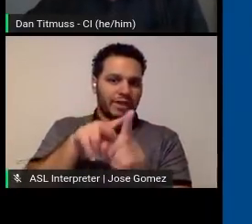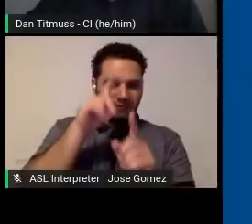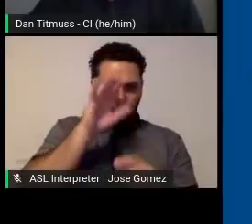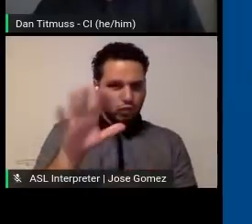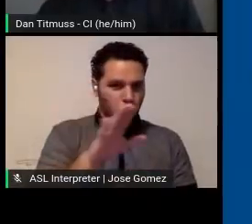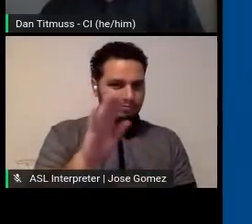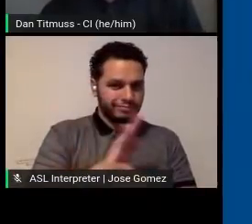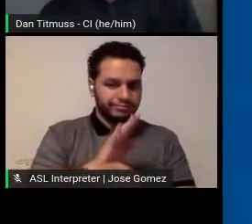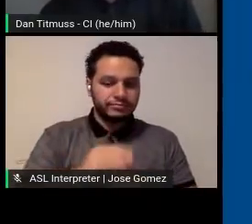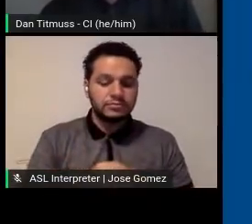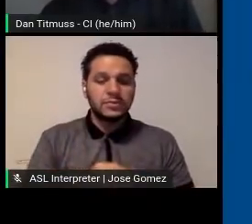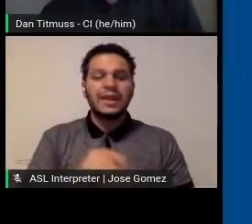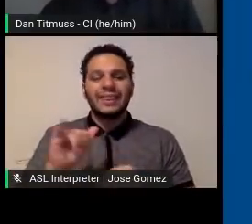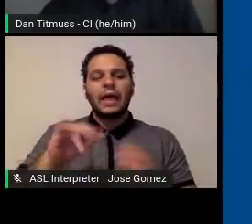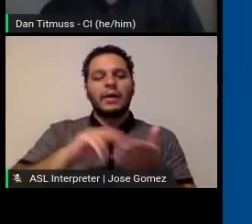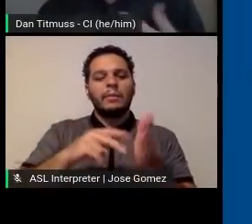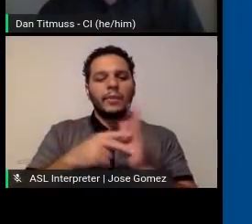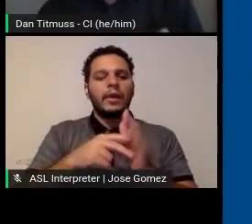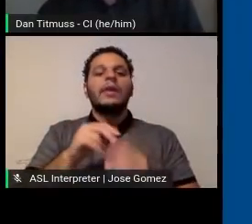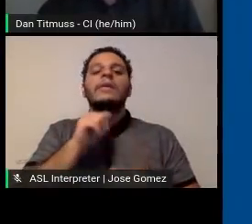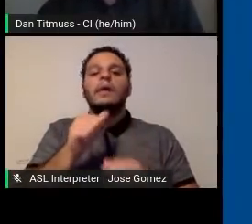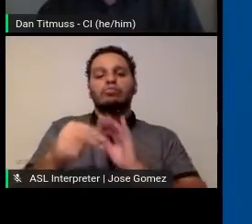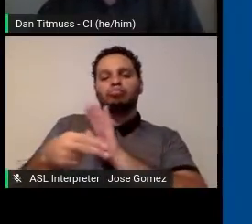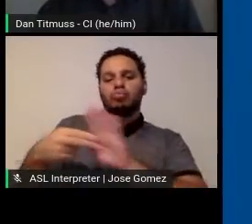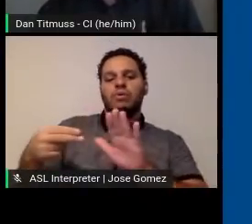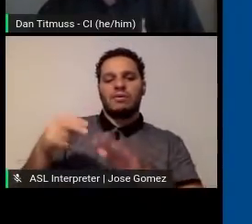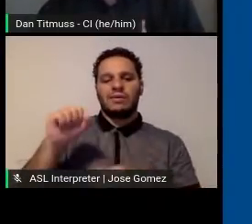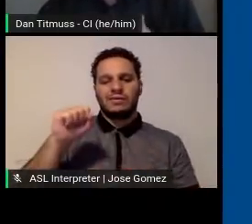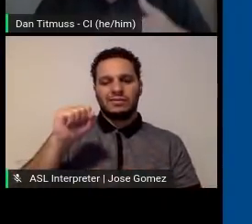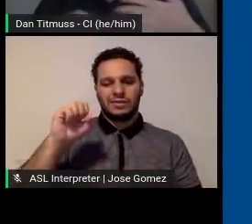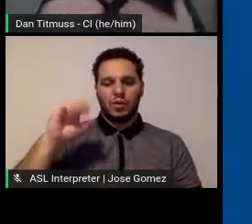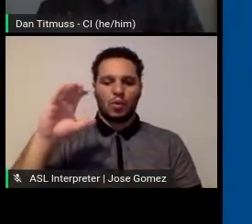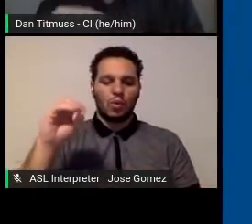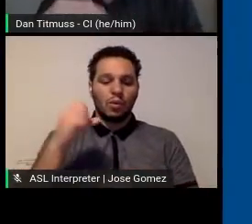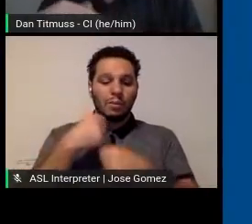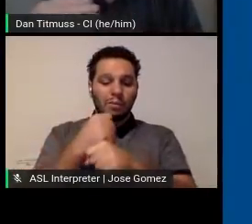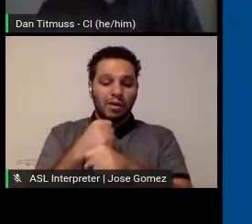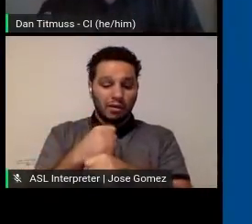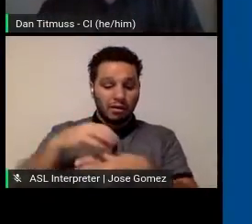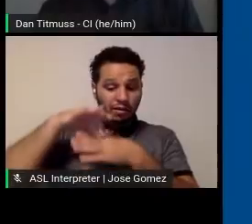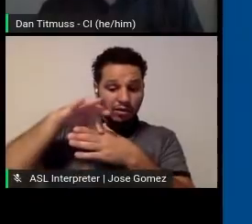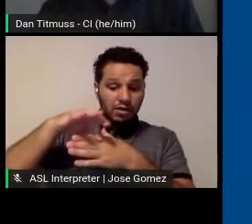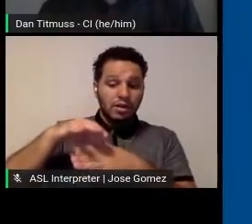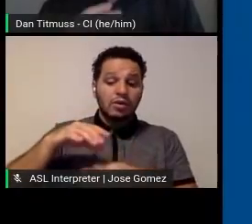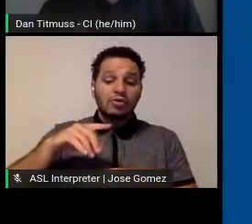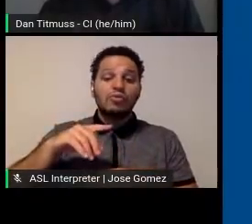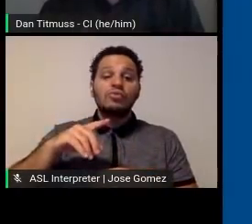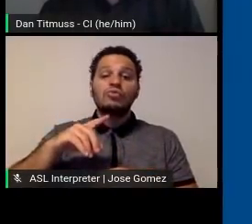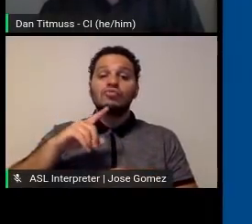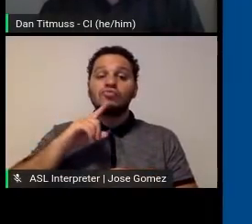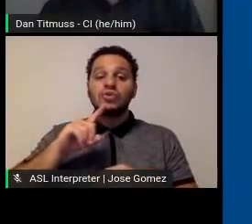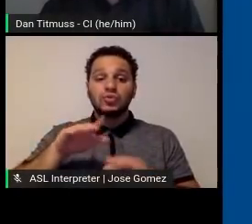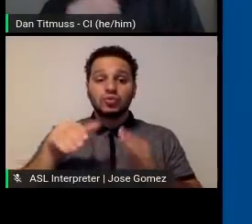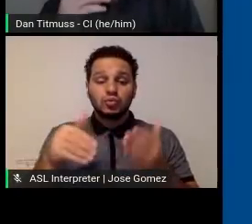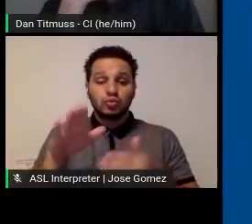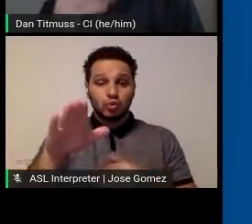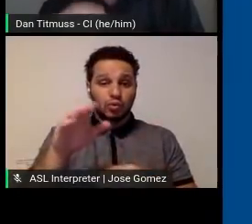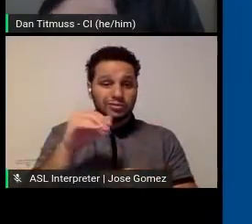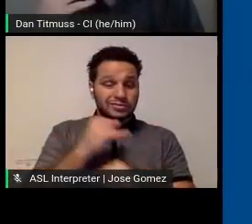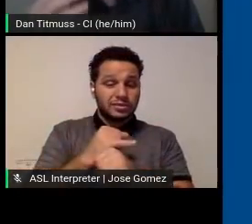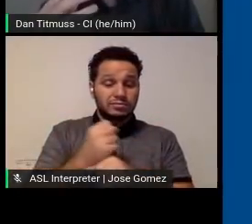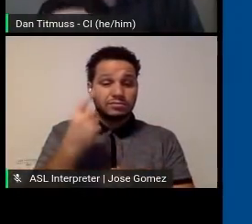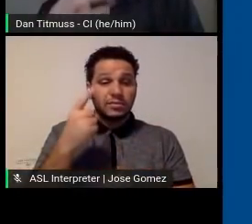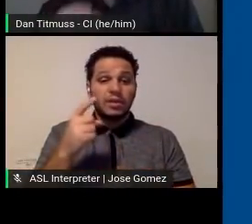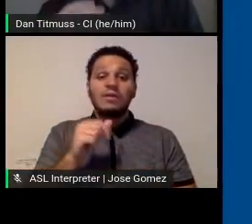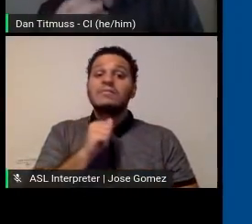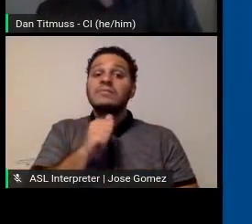This is what non-branded SEO is all about. It's about creating content that will introduce users to your site. Non-branded content,